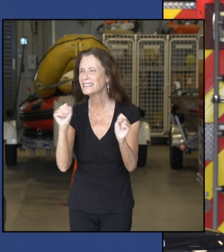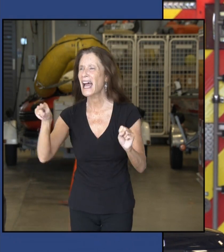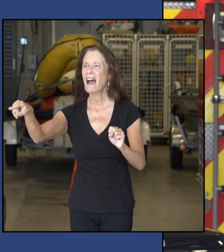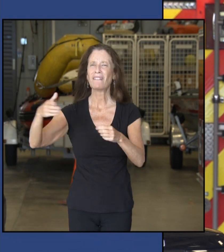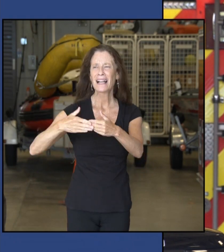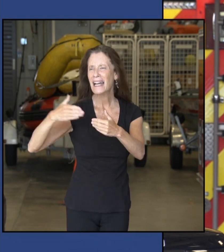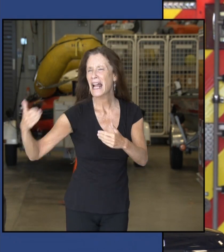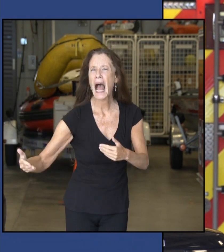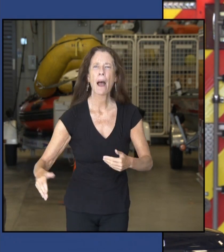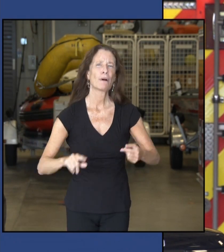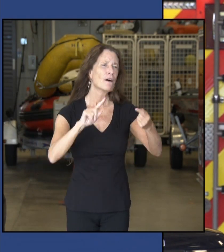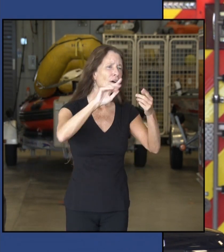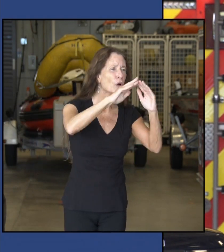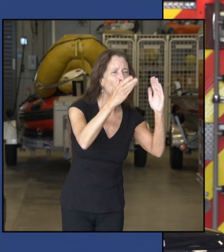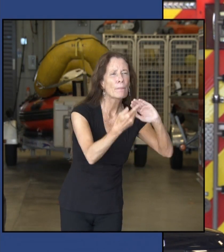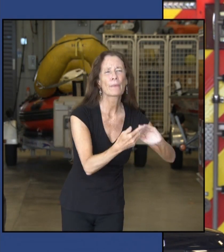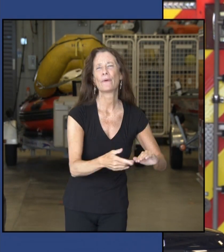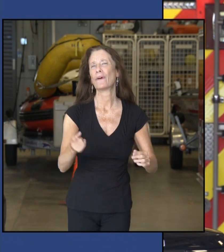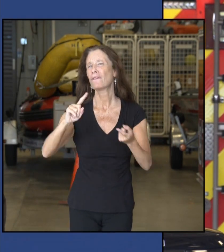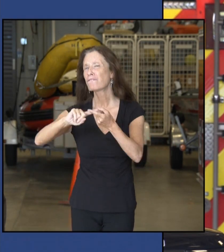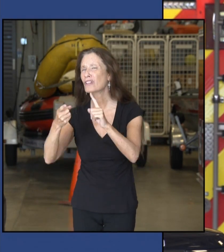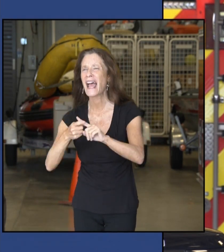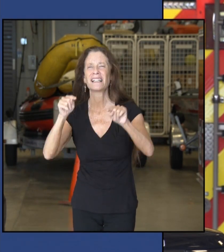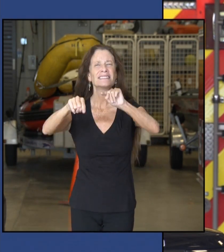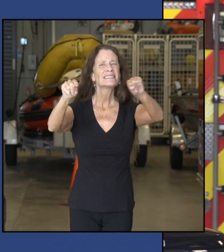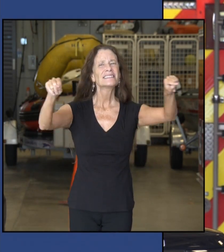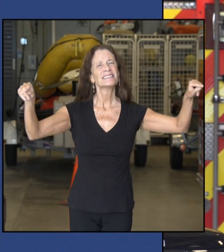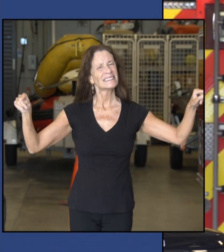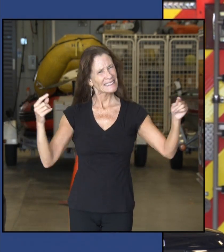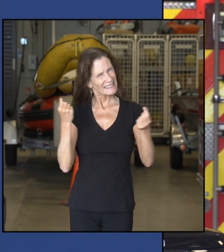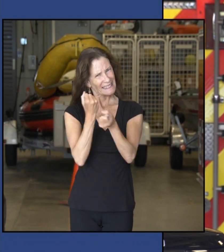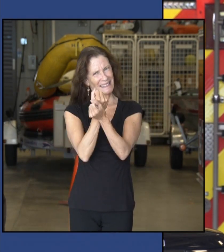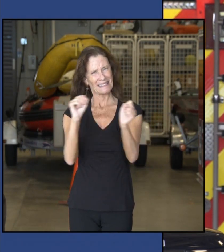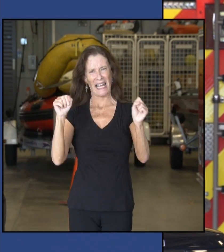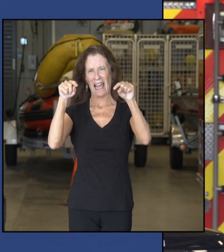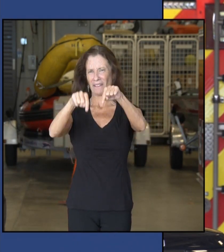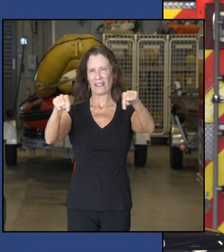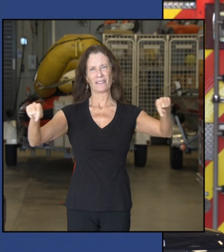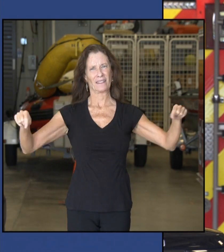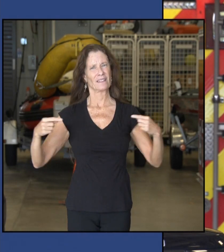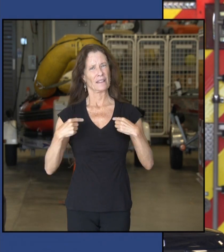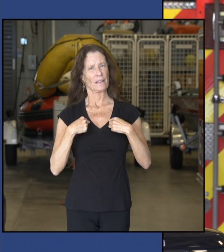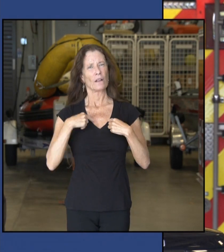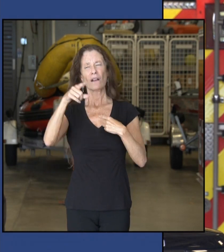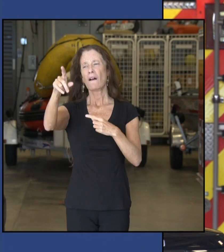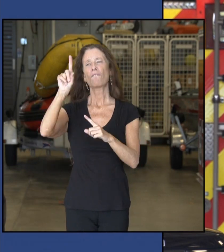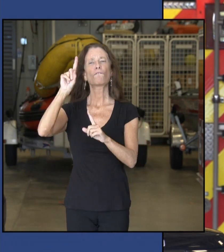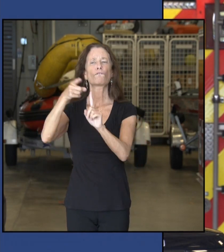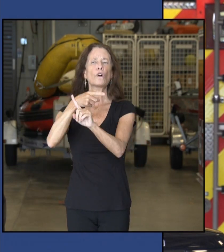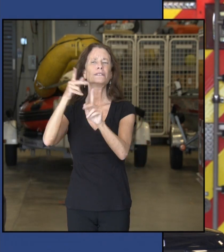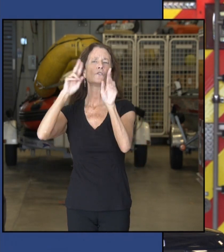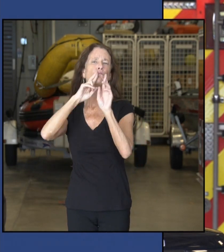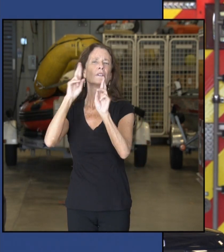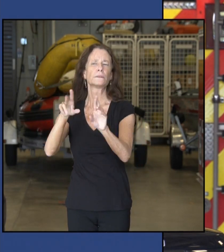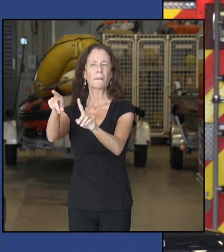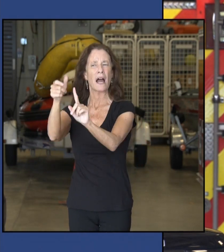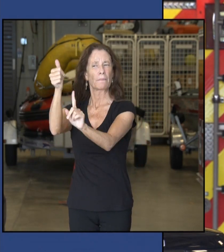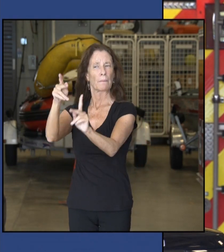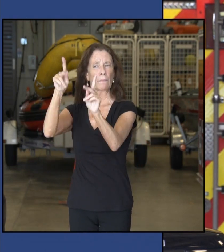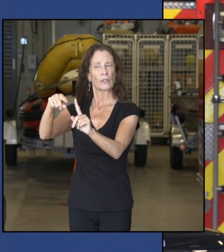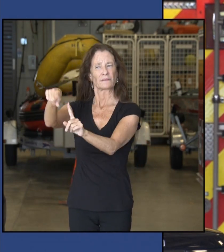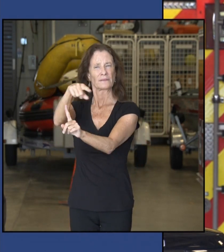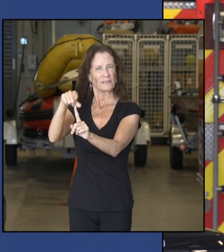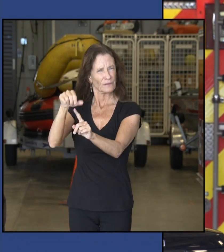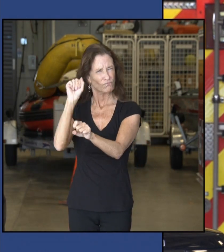communities safe. And our first responders are working overtime, literally, to protect us during this crisis. And they're doing